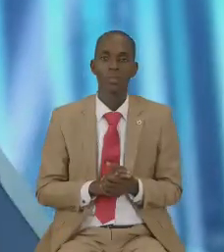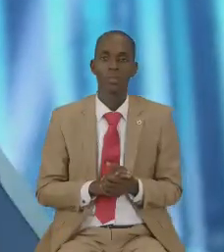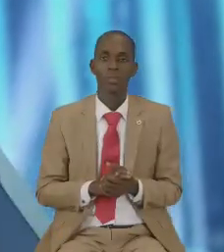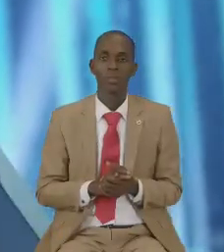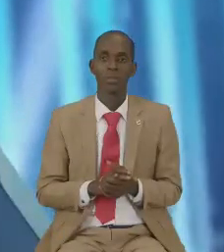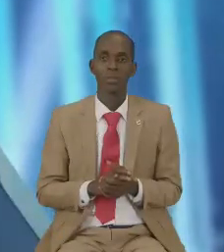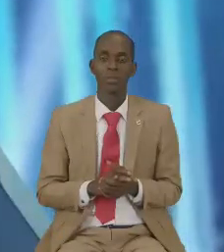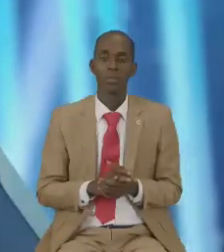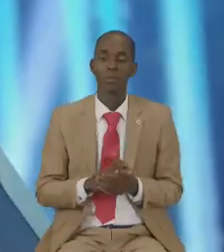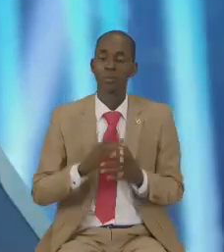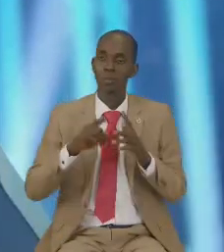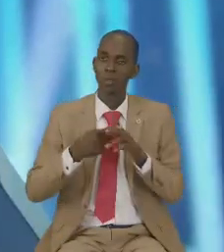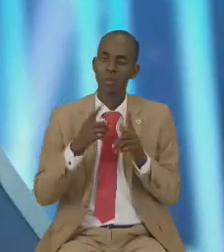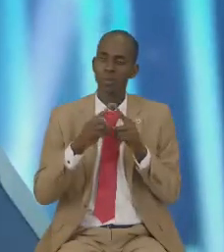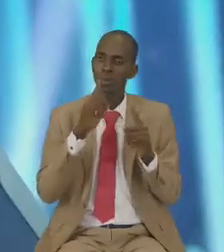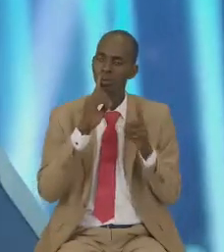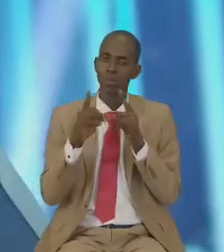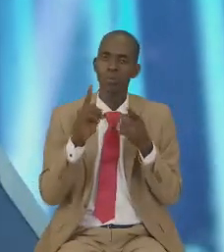Let's be fast.